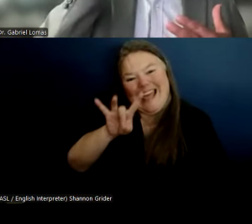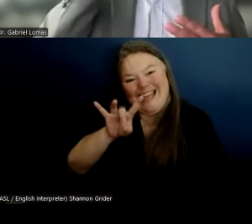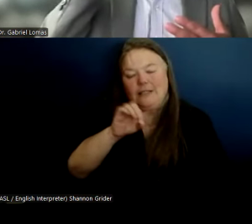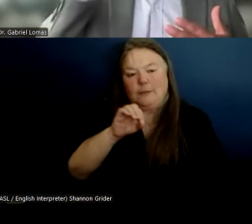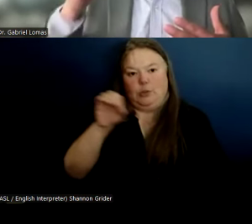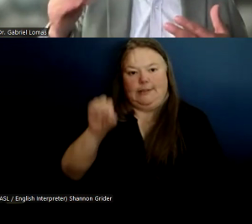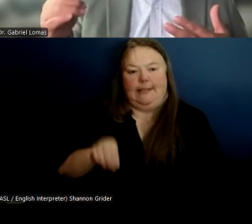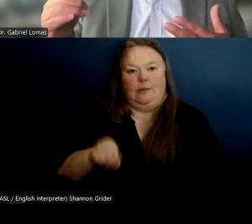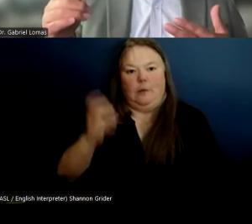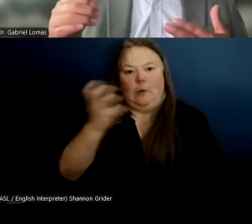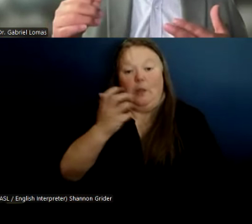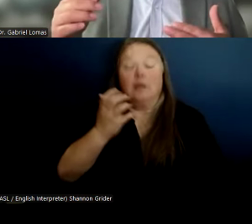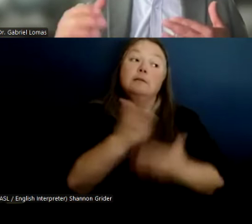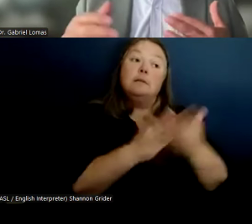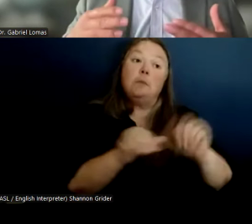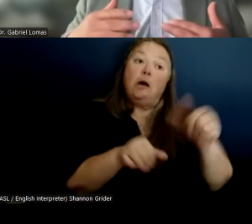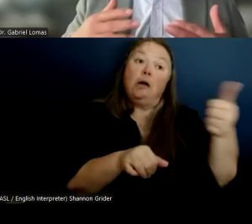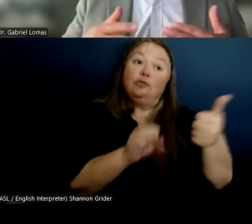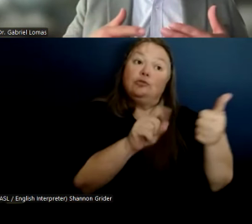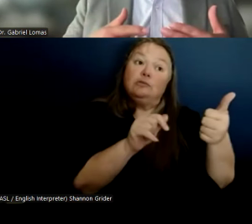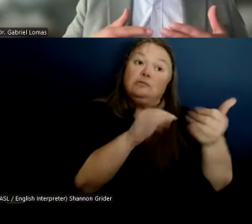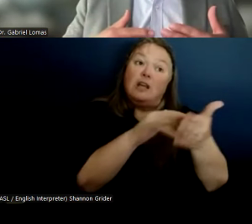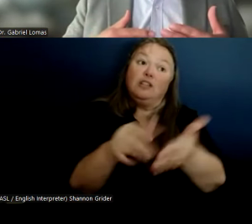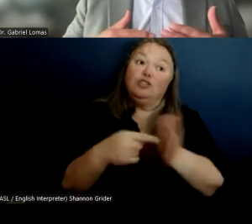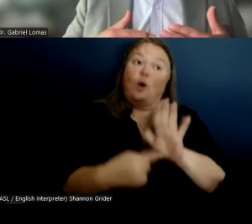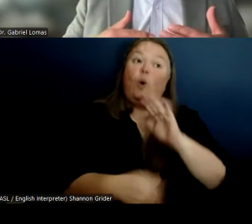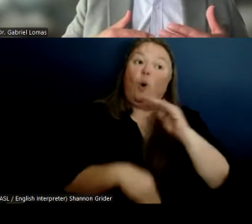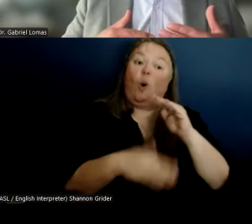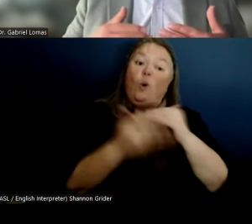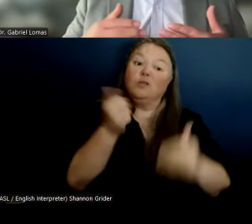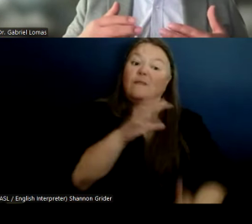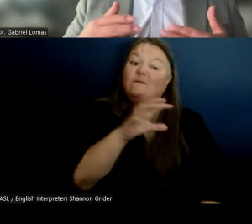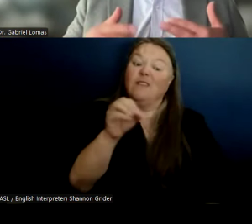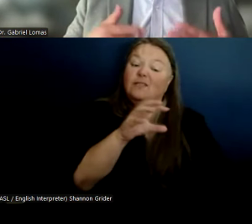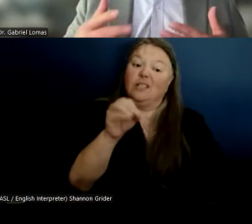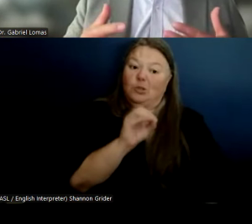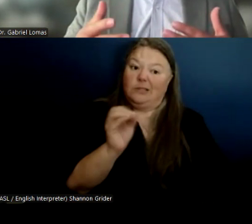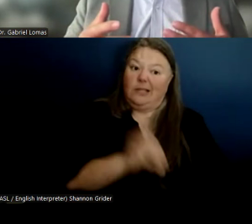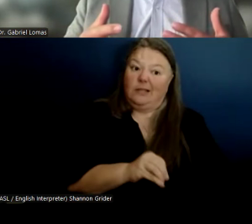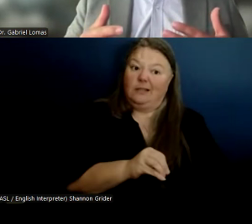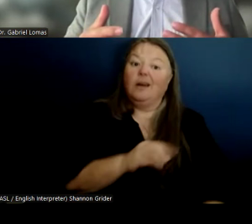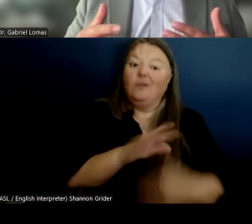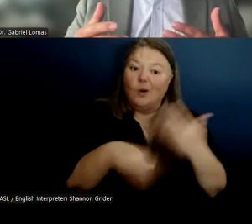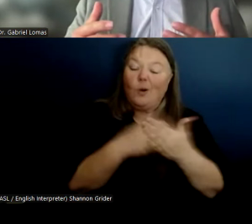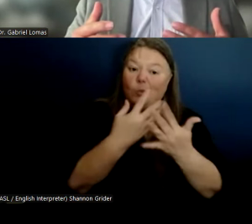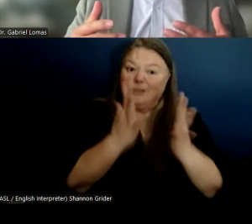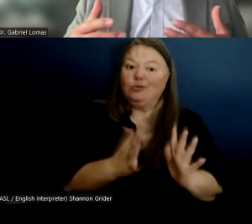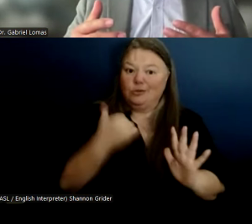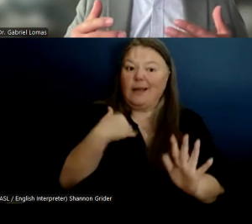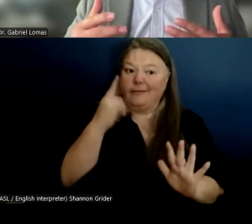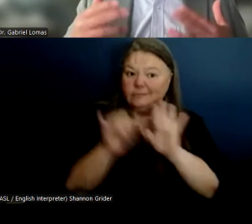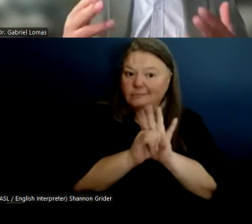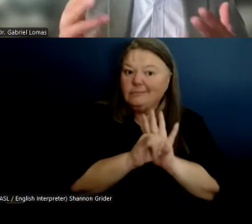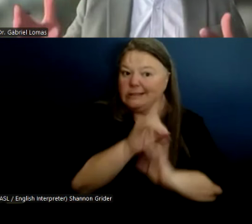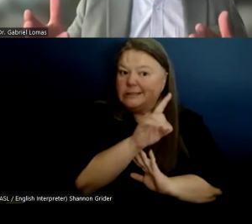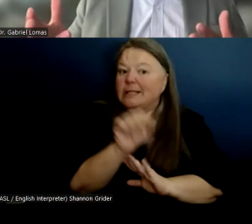other studies show higher numbers, maybe upwards of nearly 50% of all prisoners have identified disabilities. And